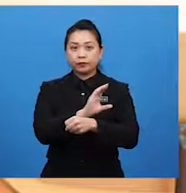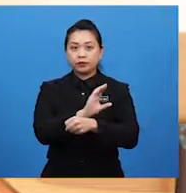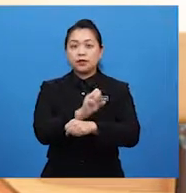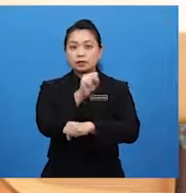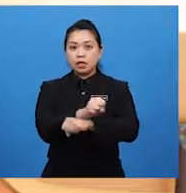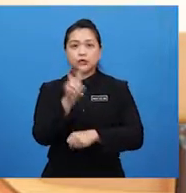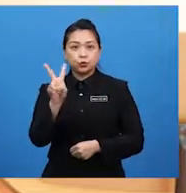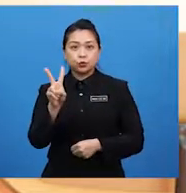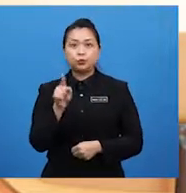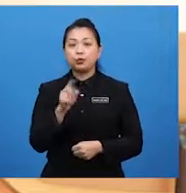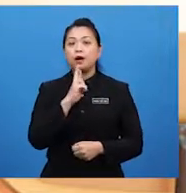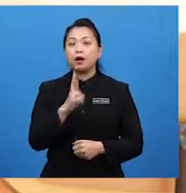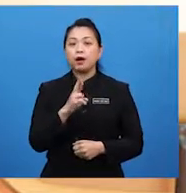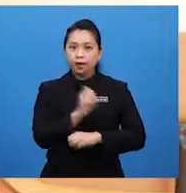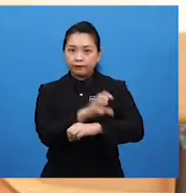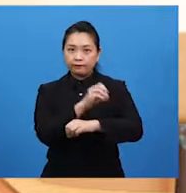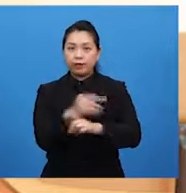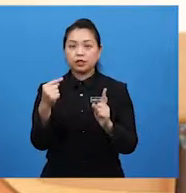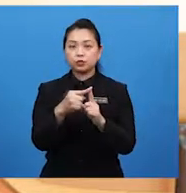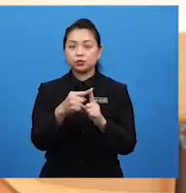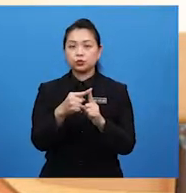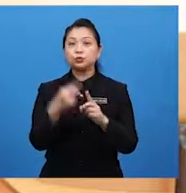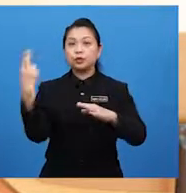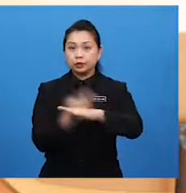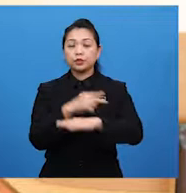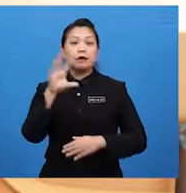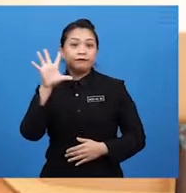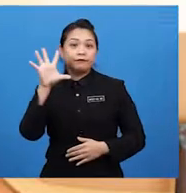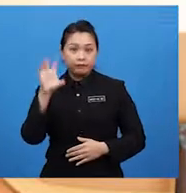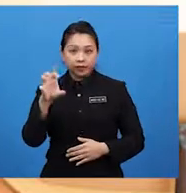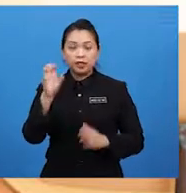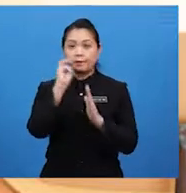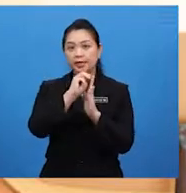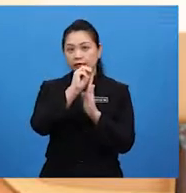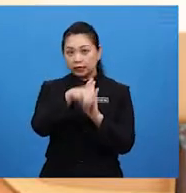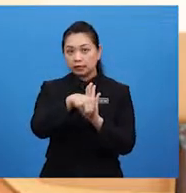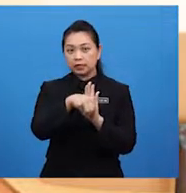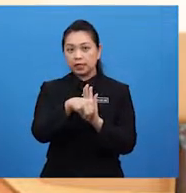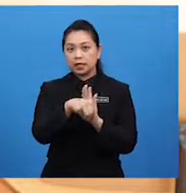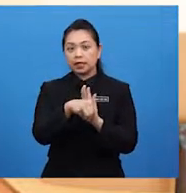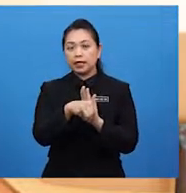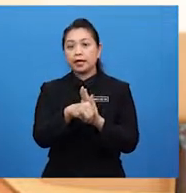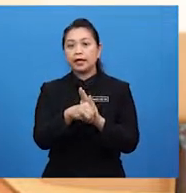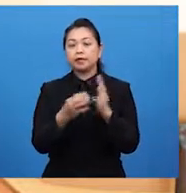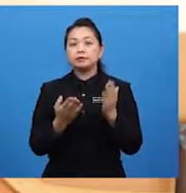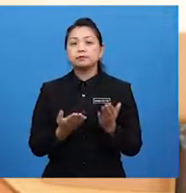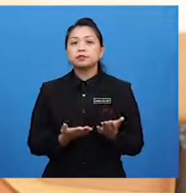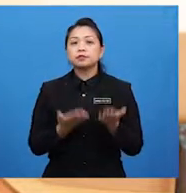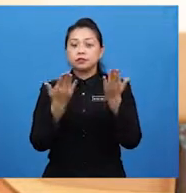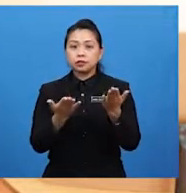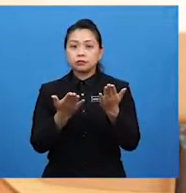are advised to spend 50 minutes and are suggested to write not less